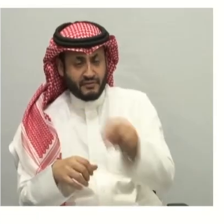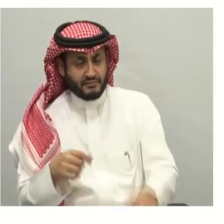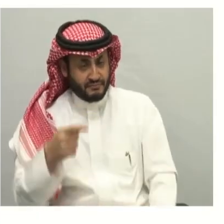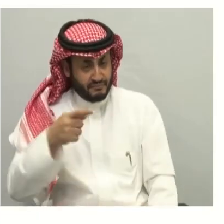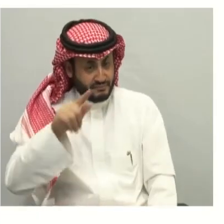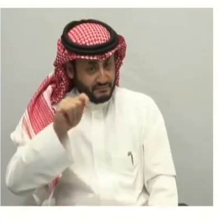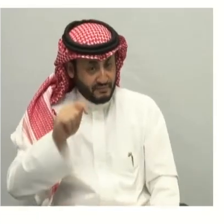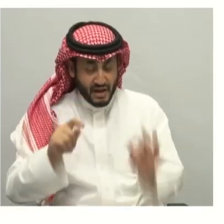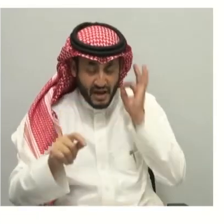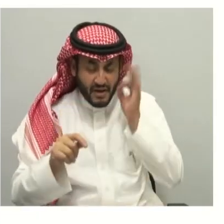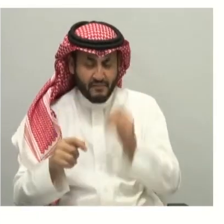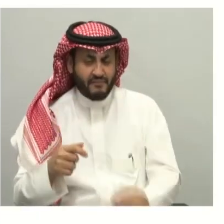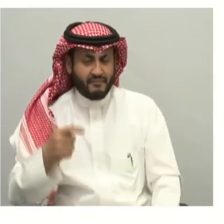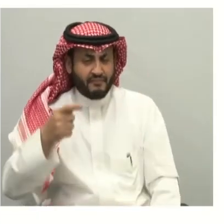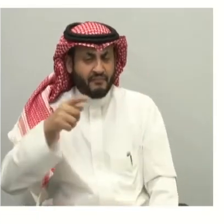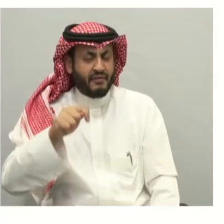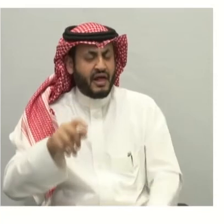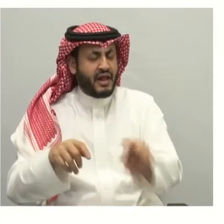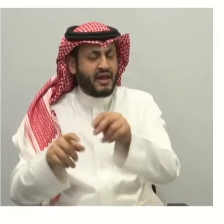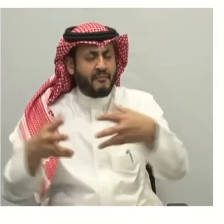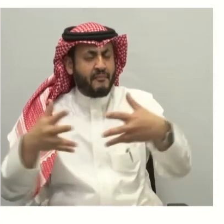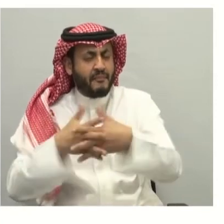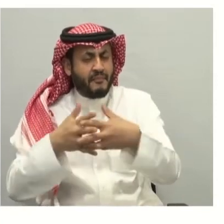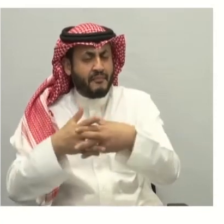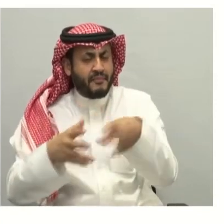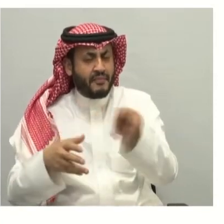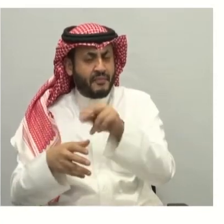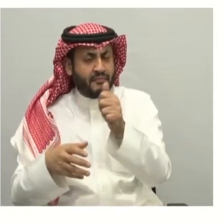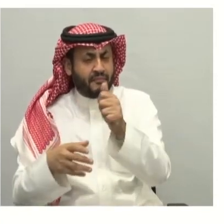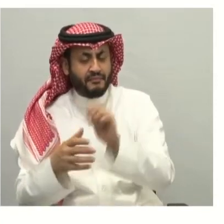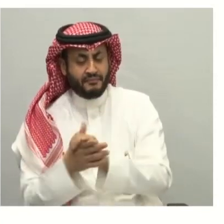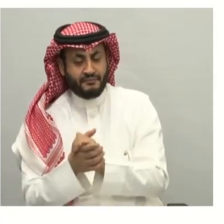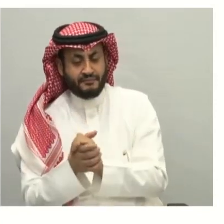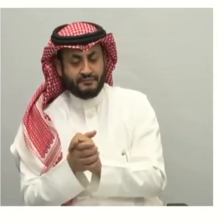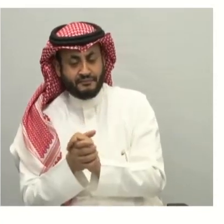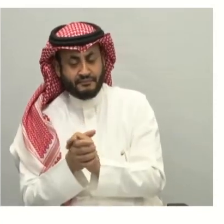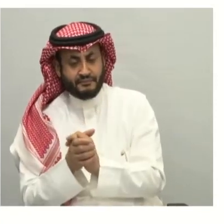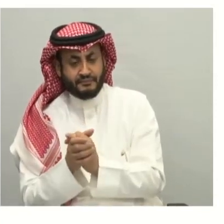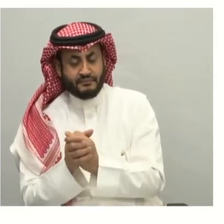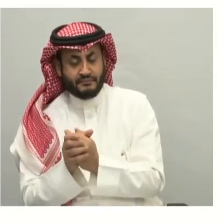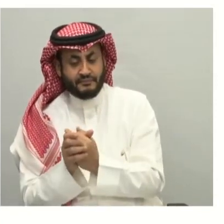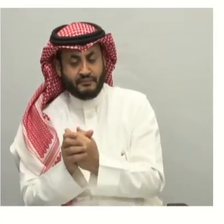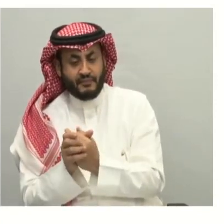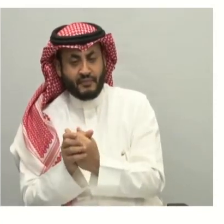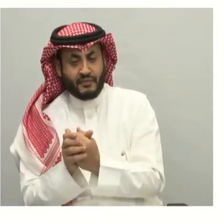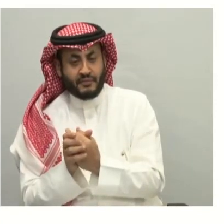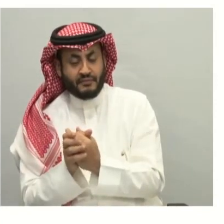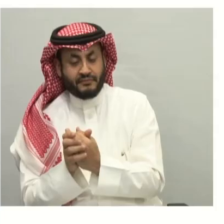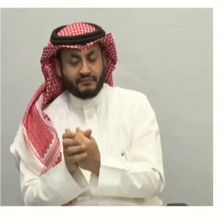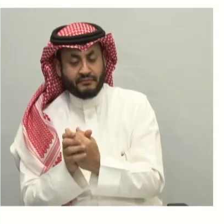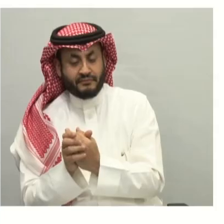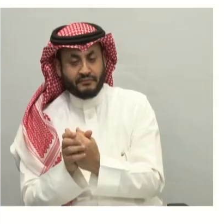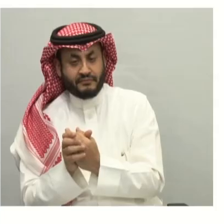wear? What are you going to wear? I'm going to wear sweater and